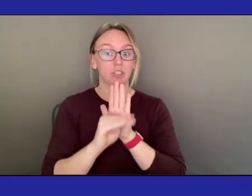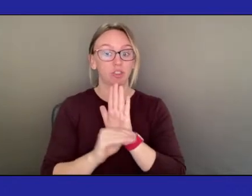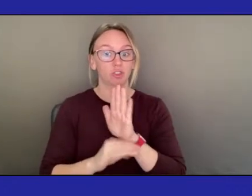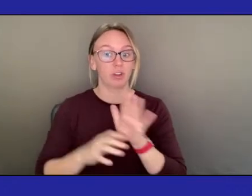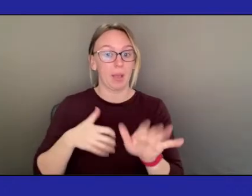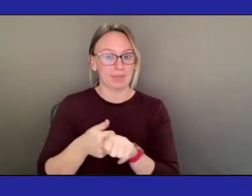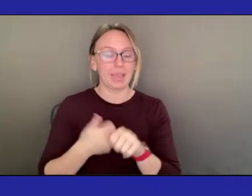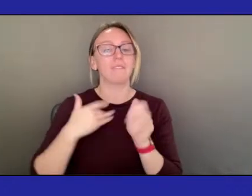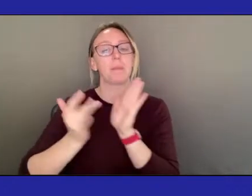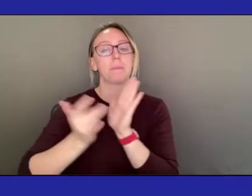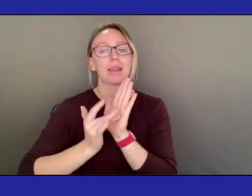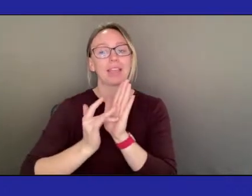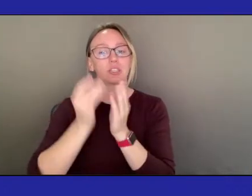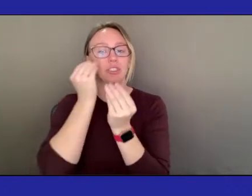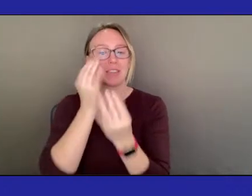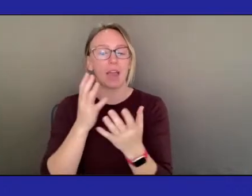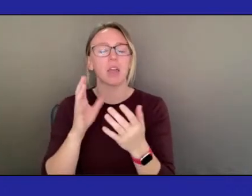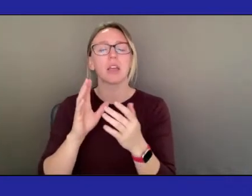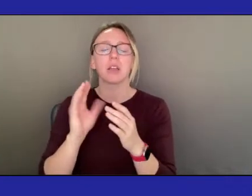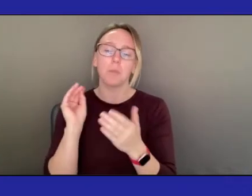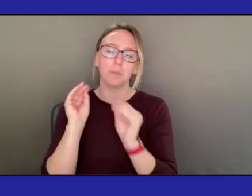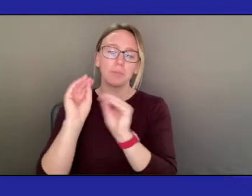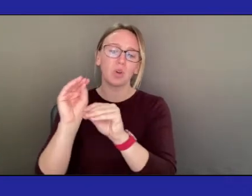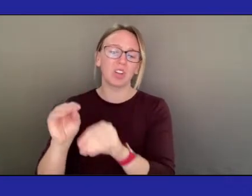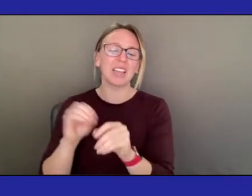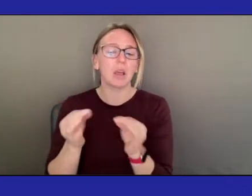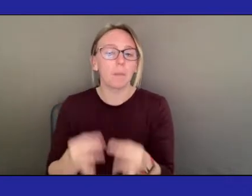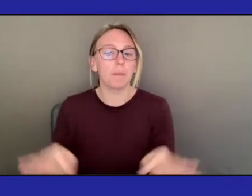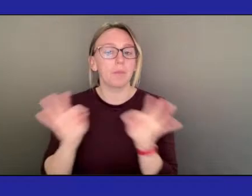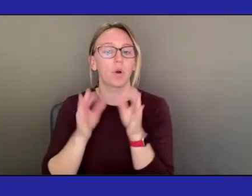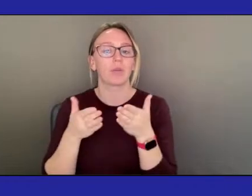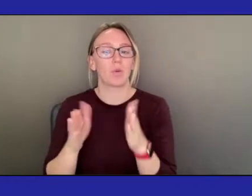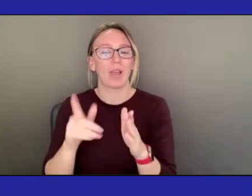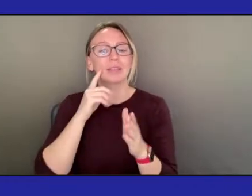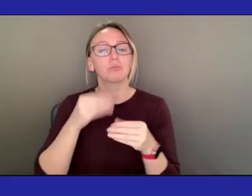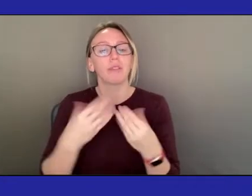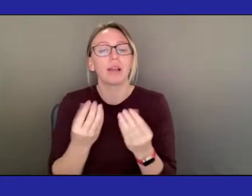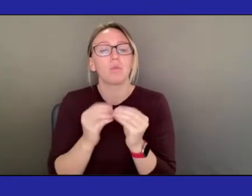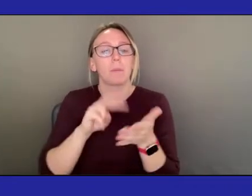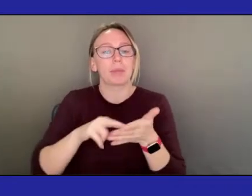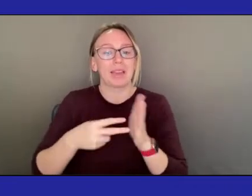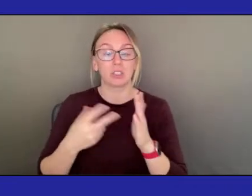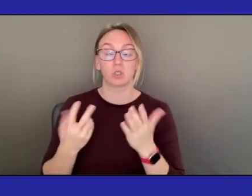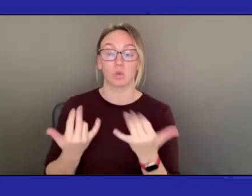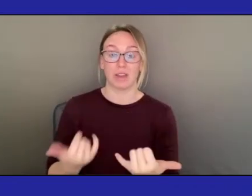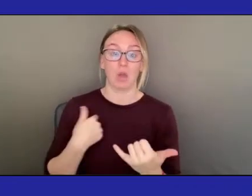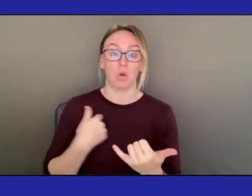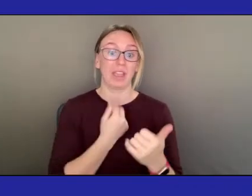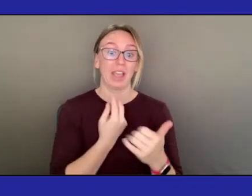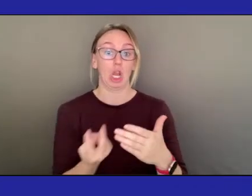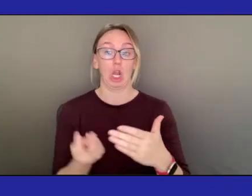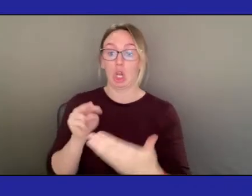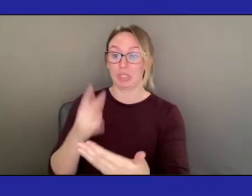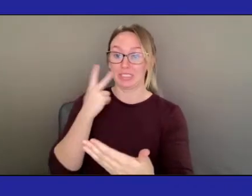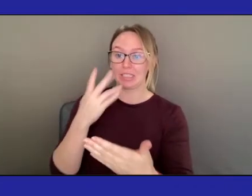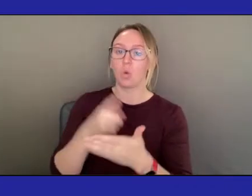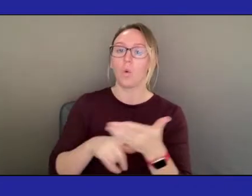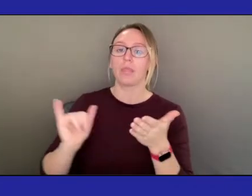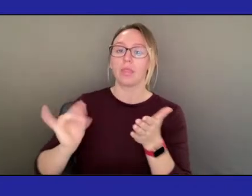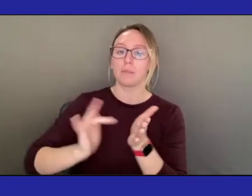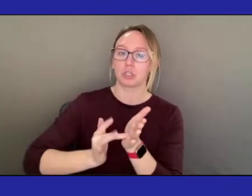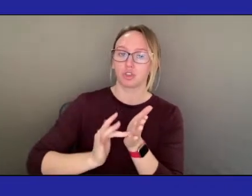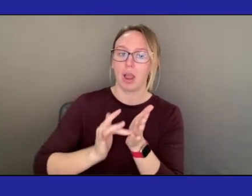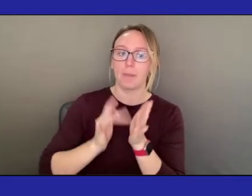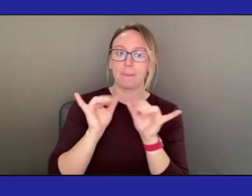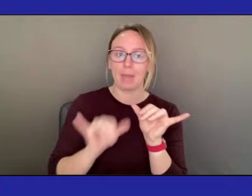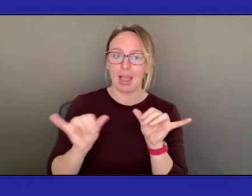a real meaningful way so that we can now look to see what are real prescribing patterns The medications